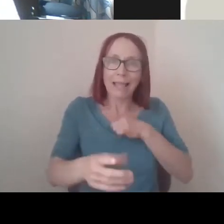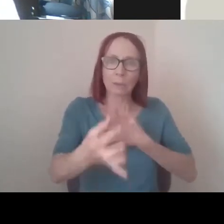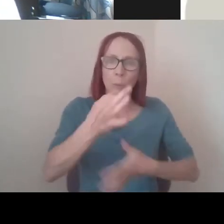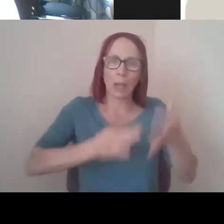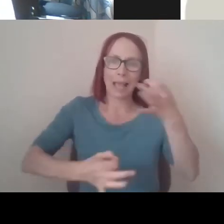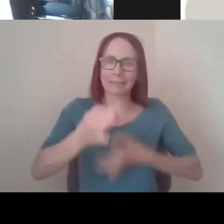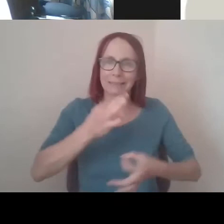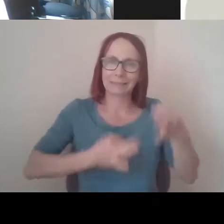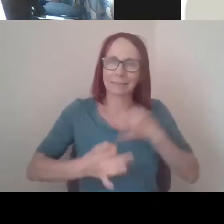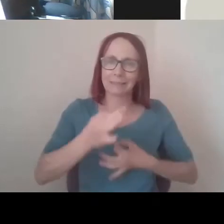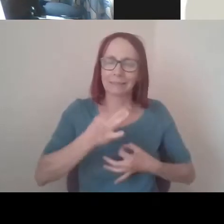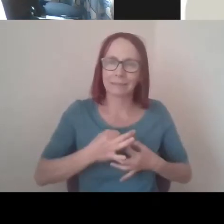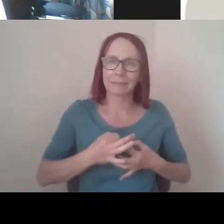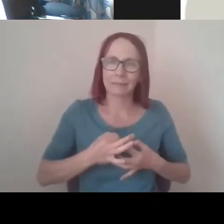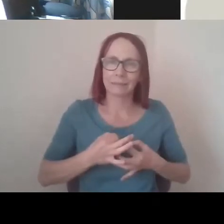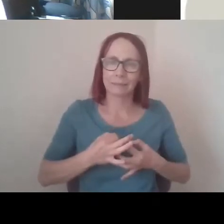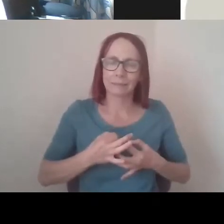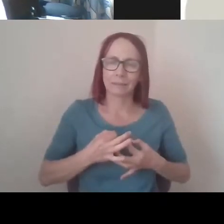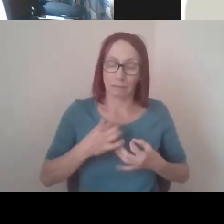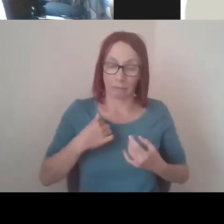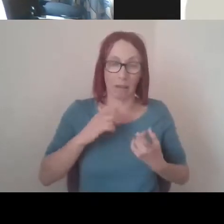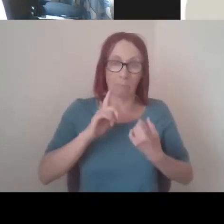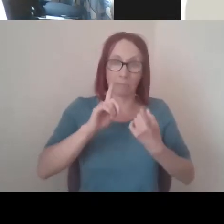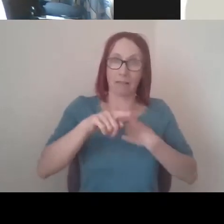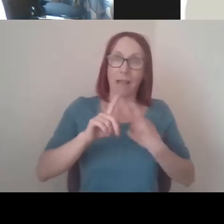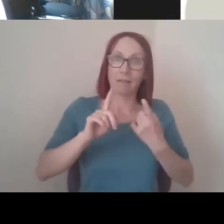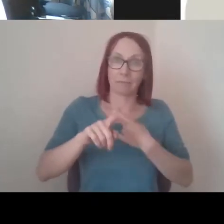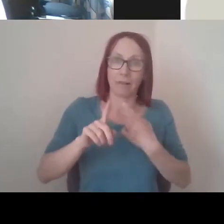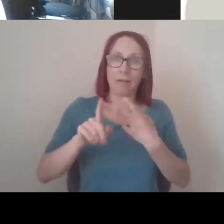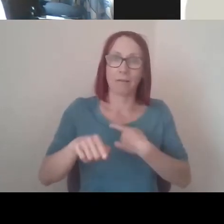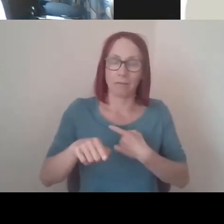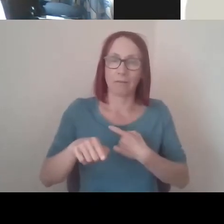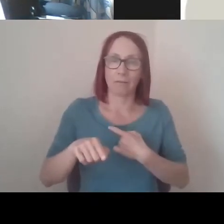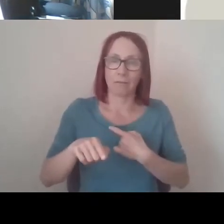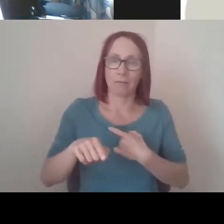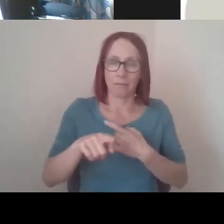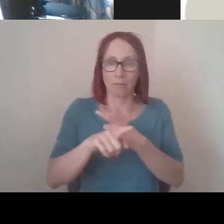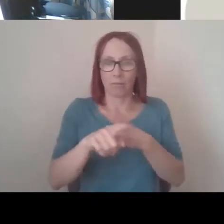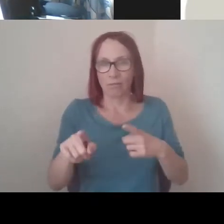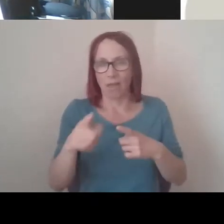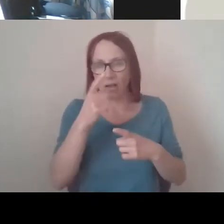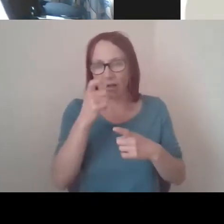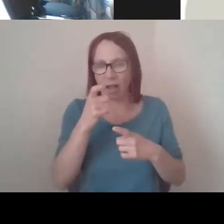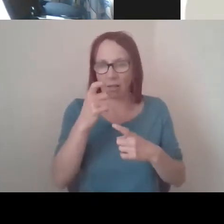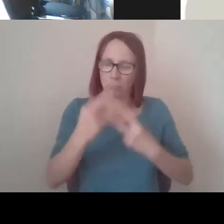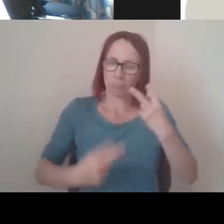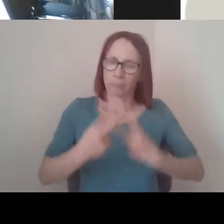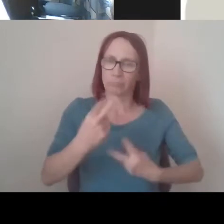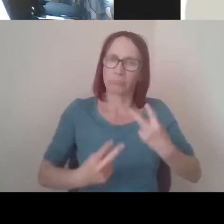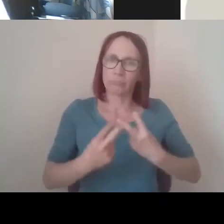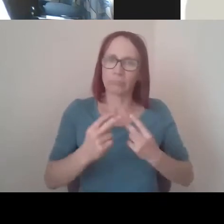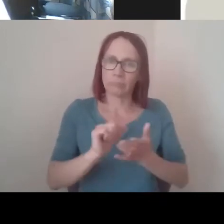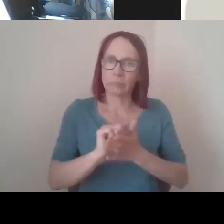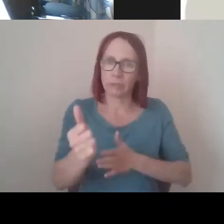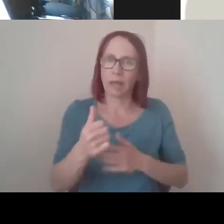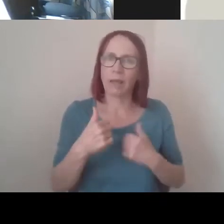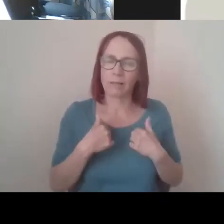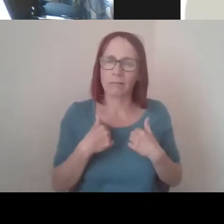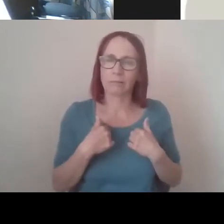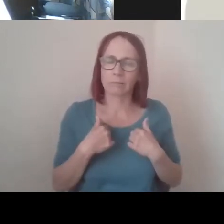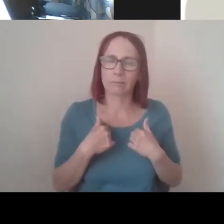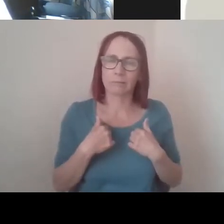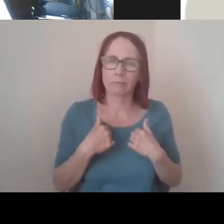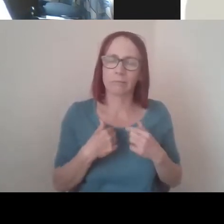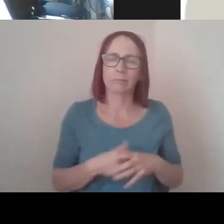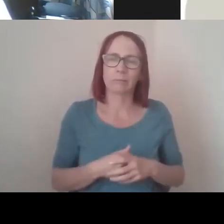questions, so I can answer in a way that that they can assess my competency. So